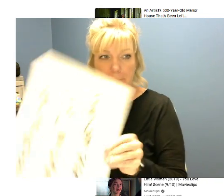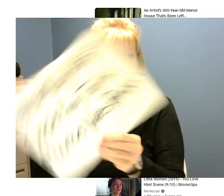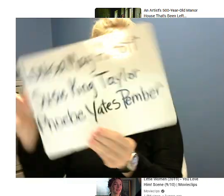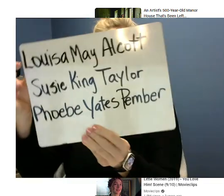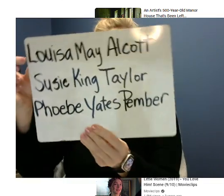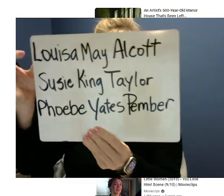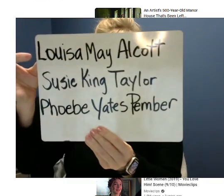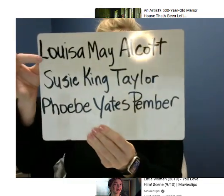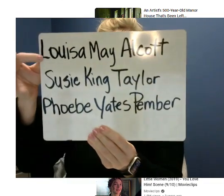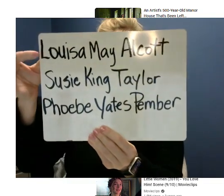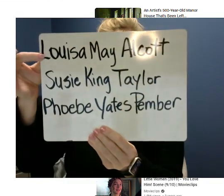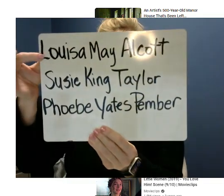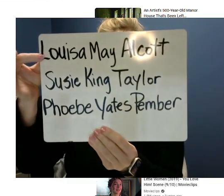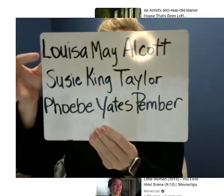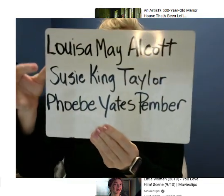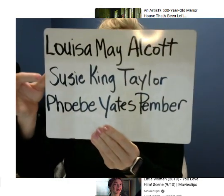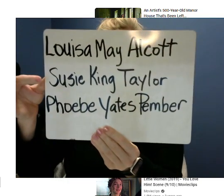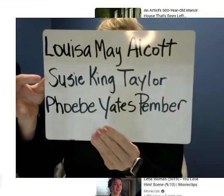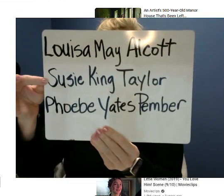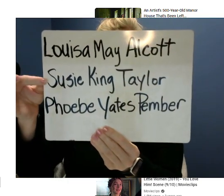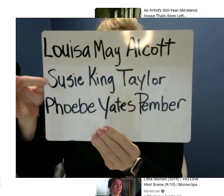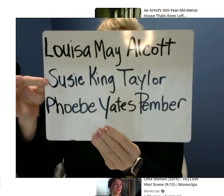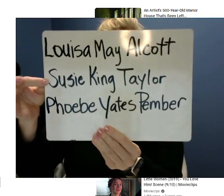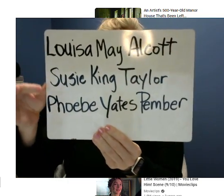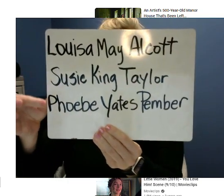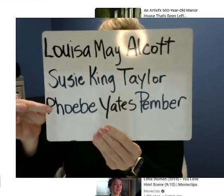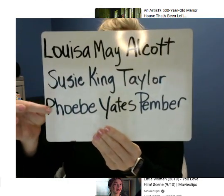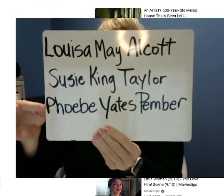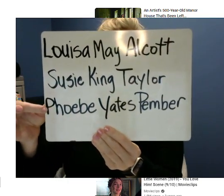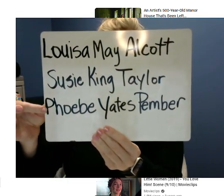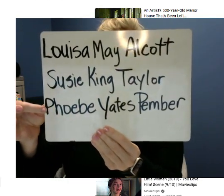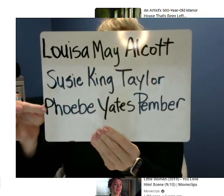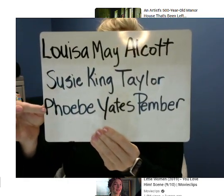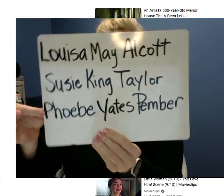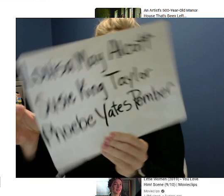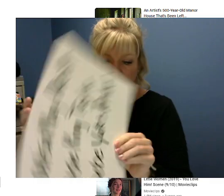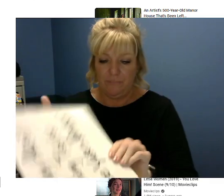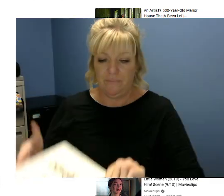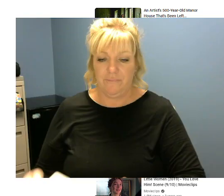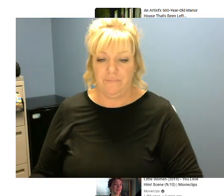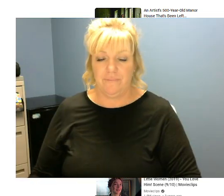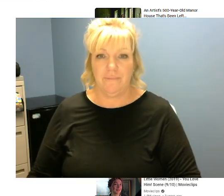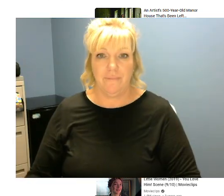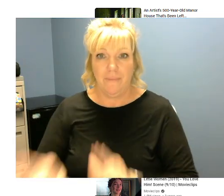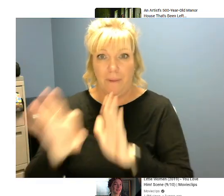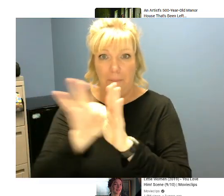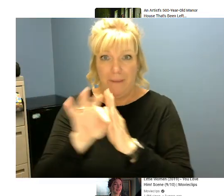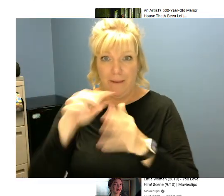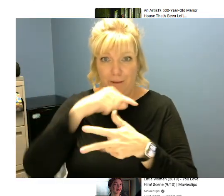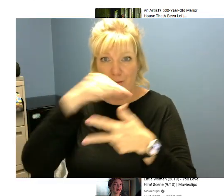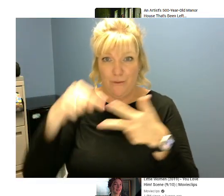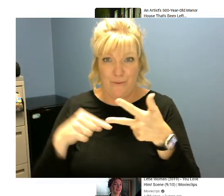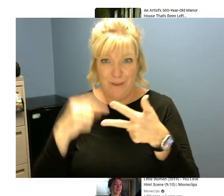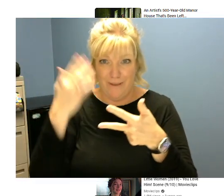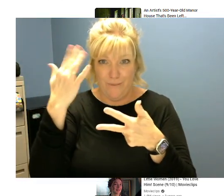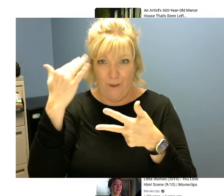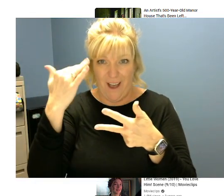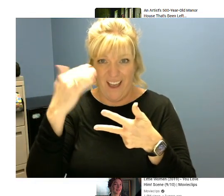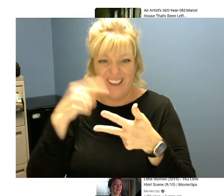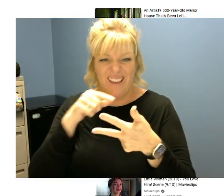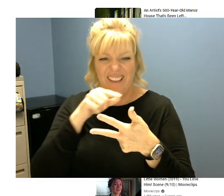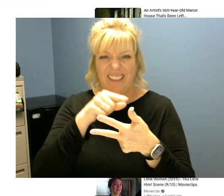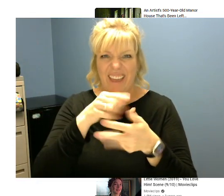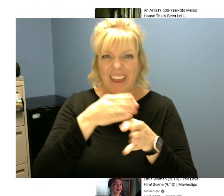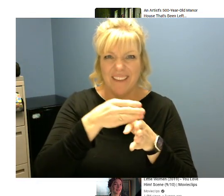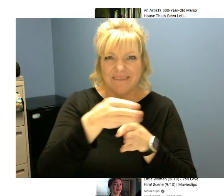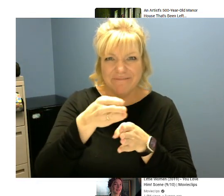Alcott, you have Susie King Taylor, and Phoebe Yates Benver. And I picked each of those three women because they represent like a specific part of